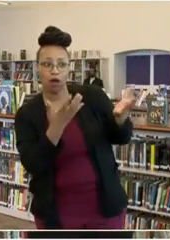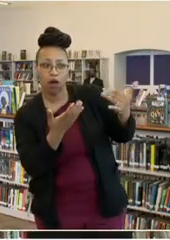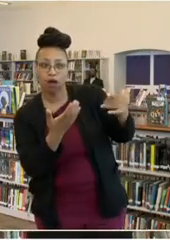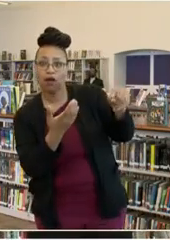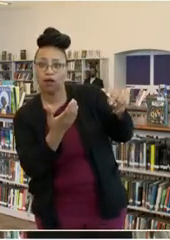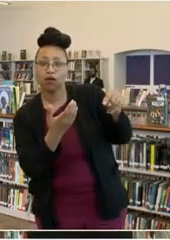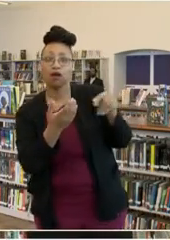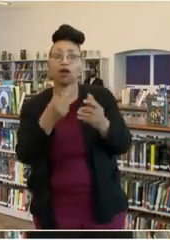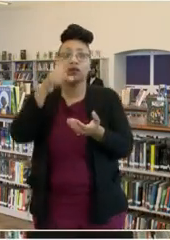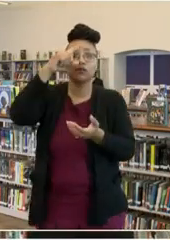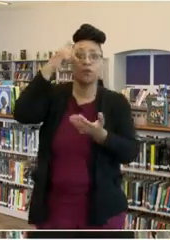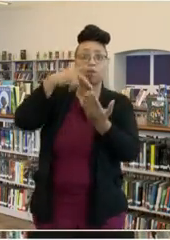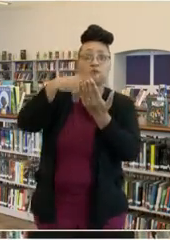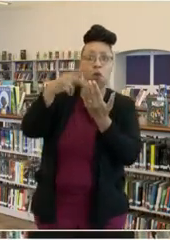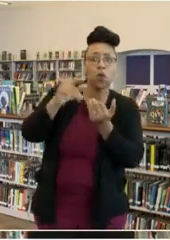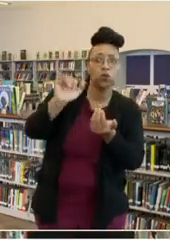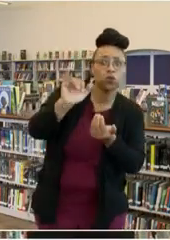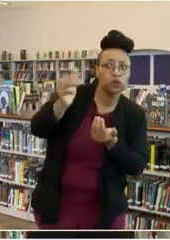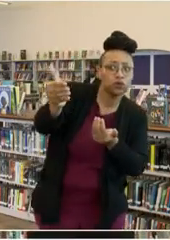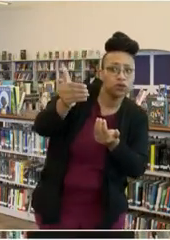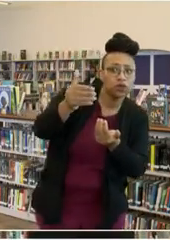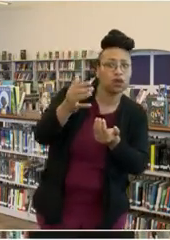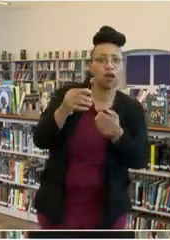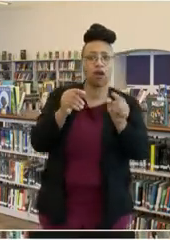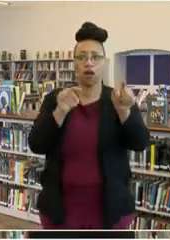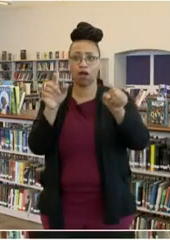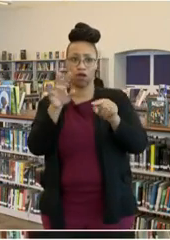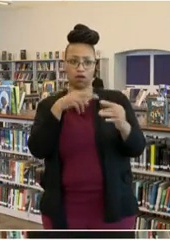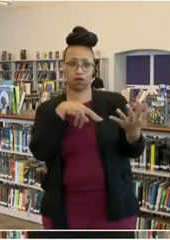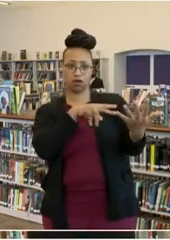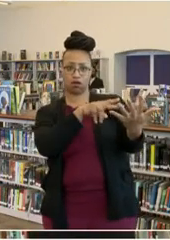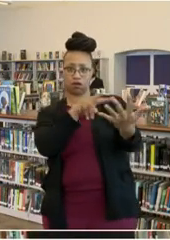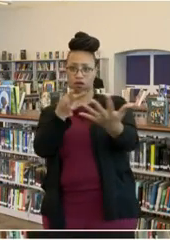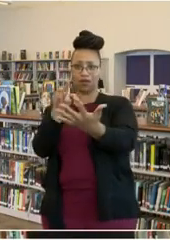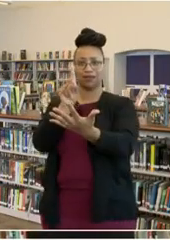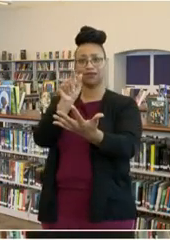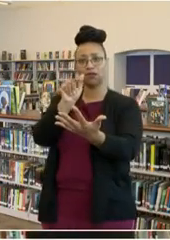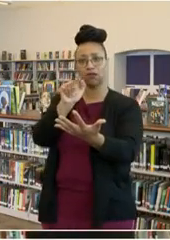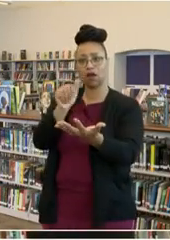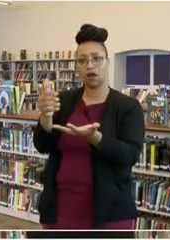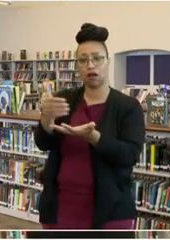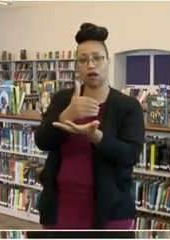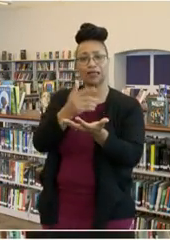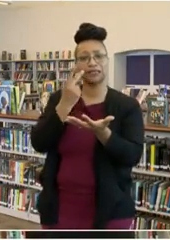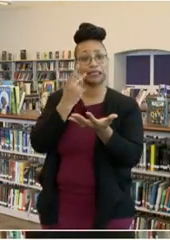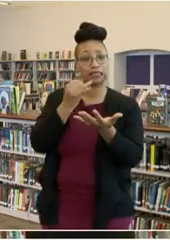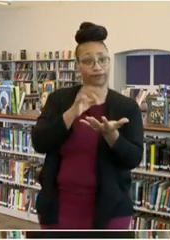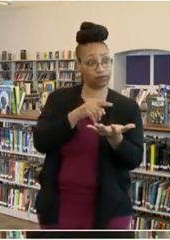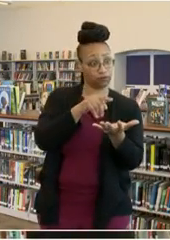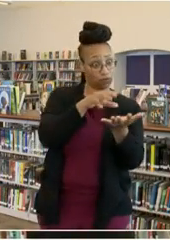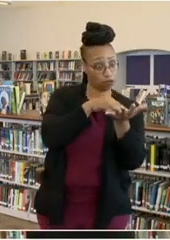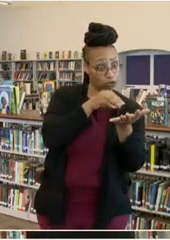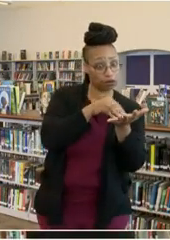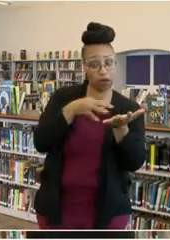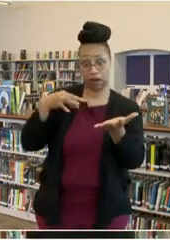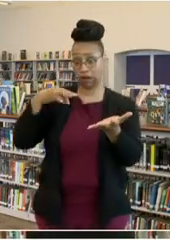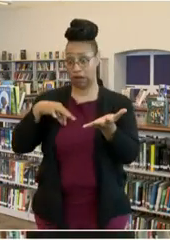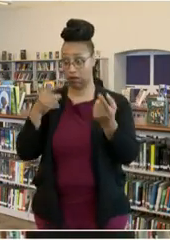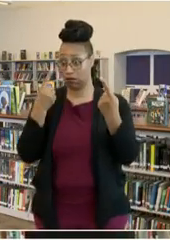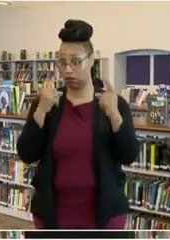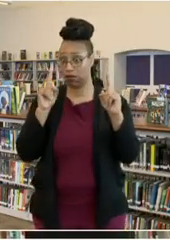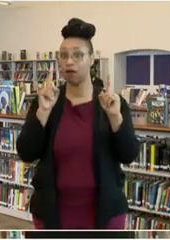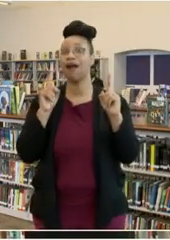for students to even learn and earn, or we have summer opportunities for students to have access to these types of